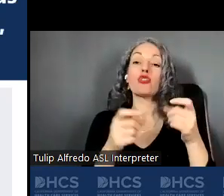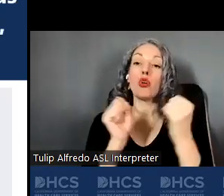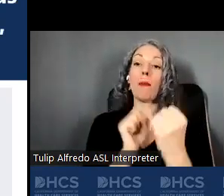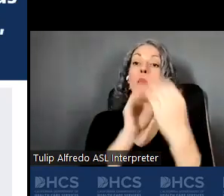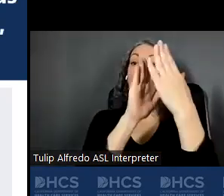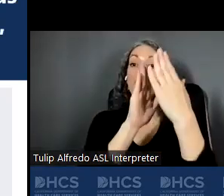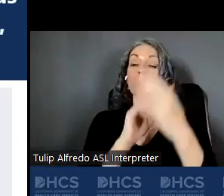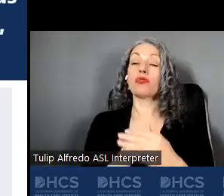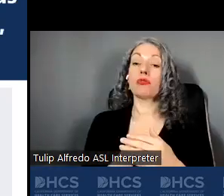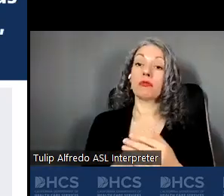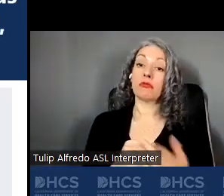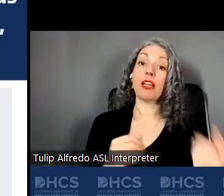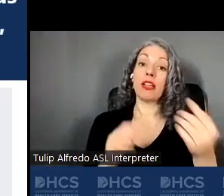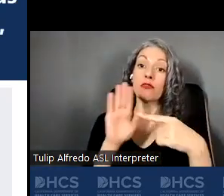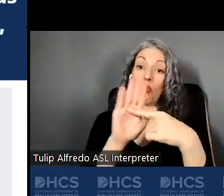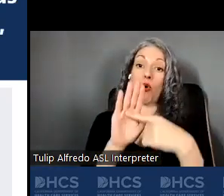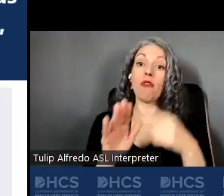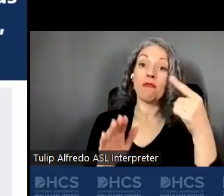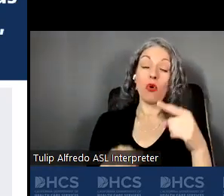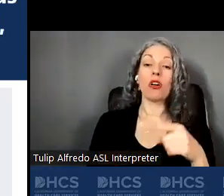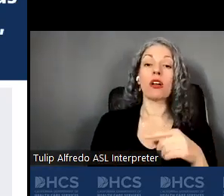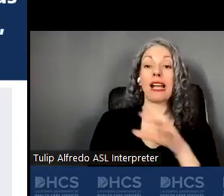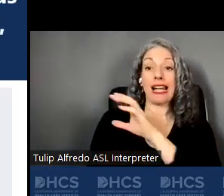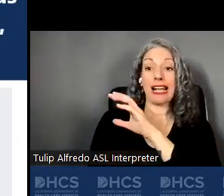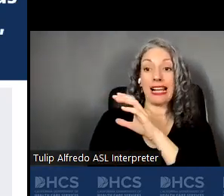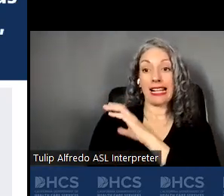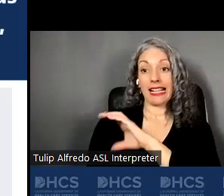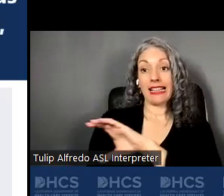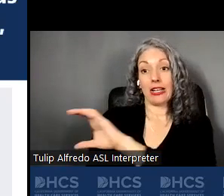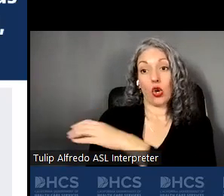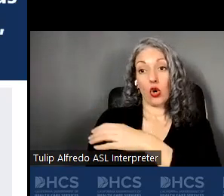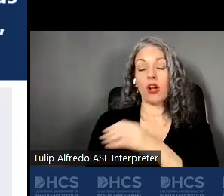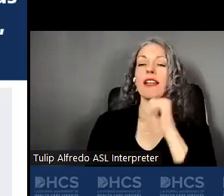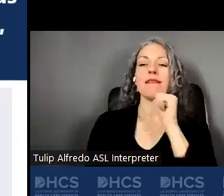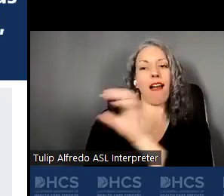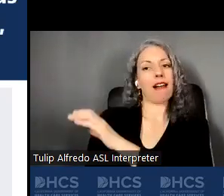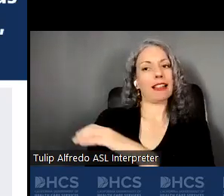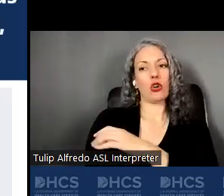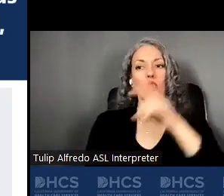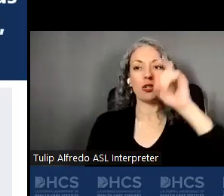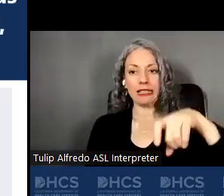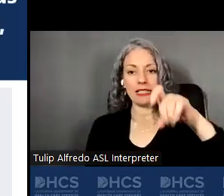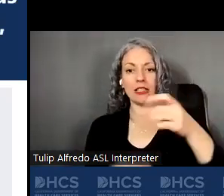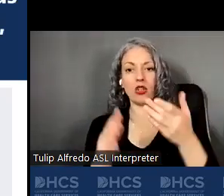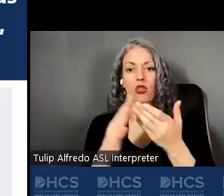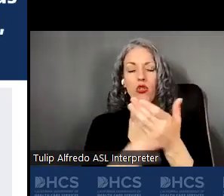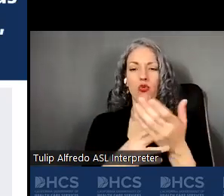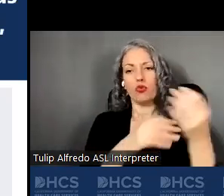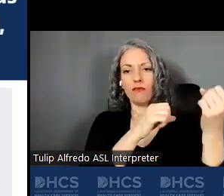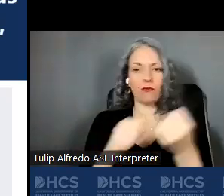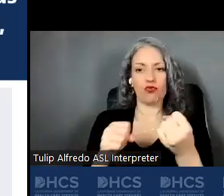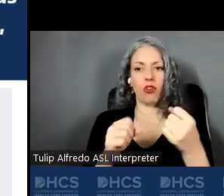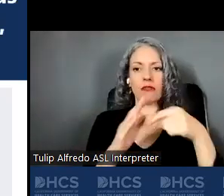really is intended to address both the clinical and non-clinical needs of our highest need enrollees through that intensive care